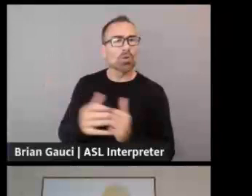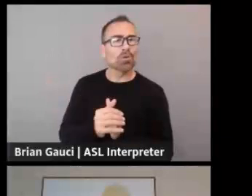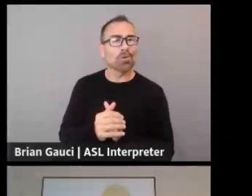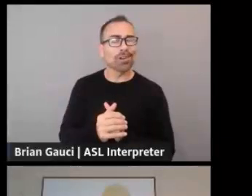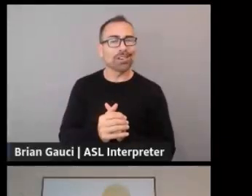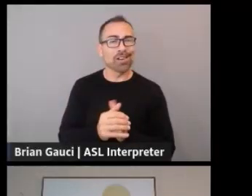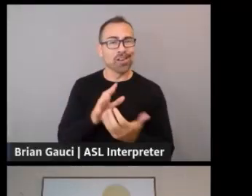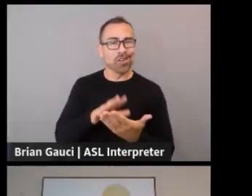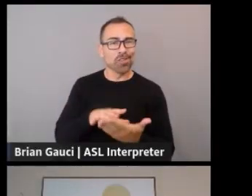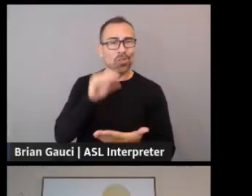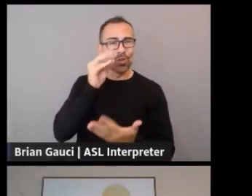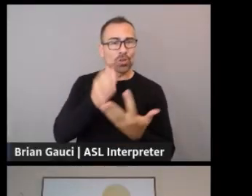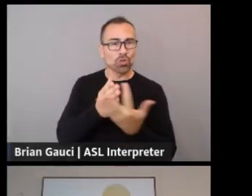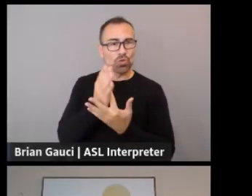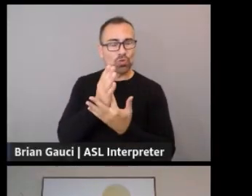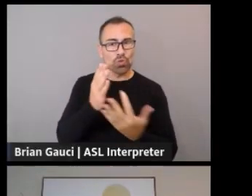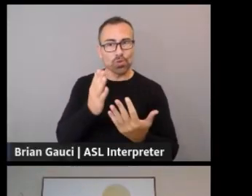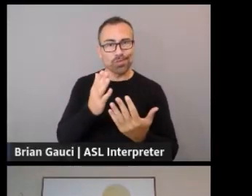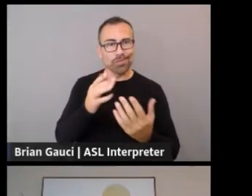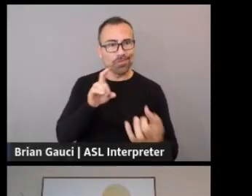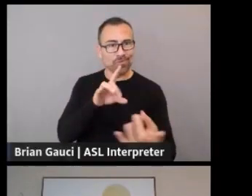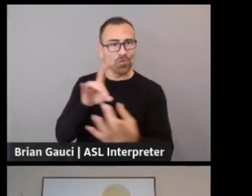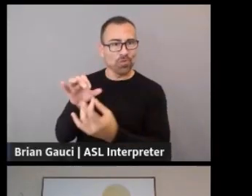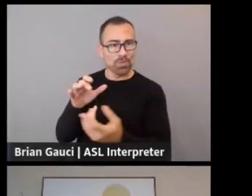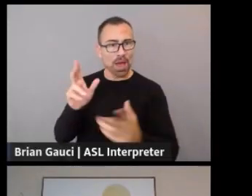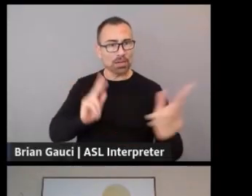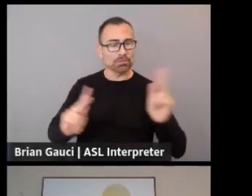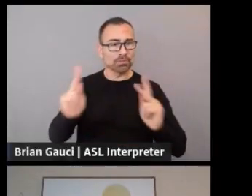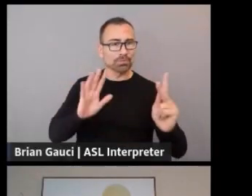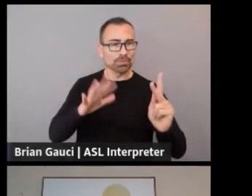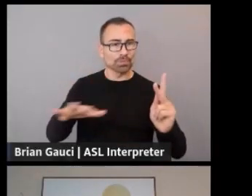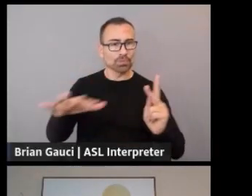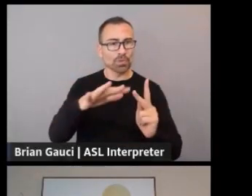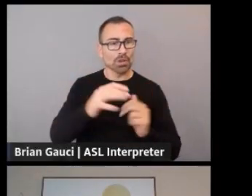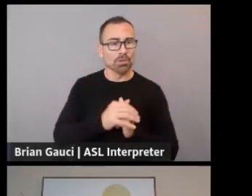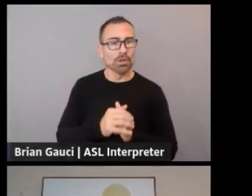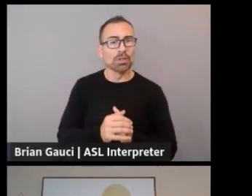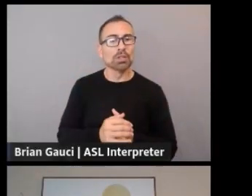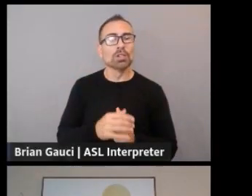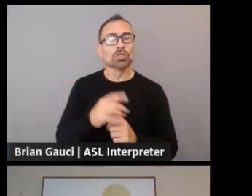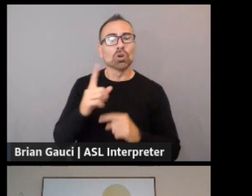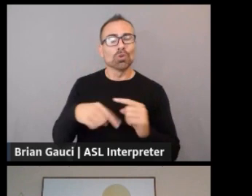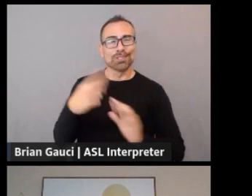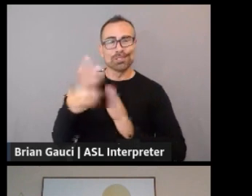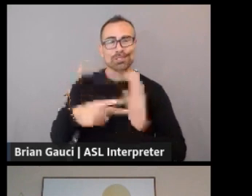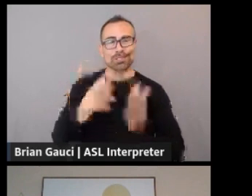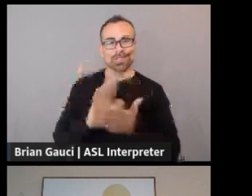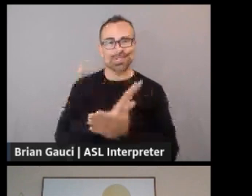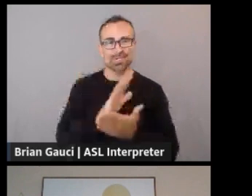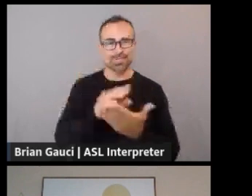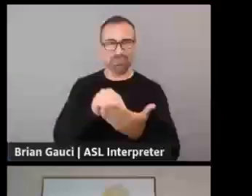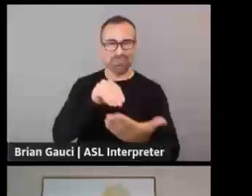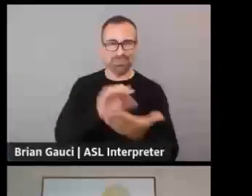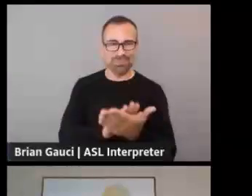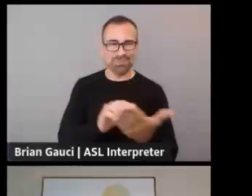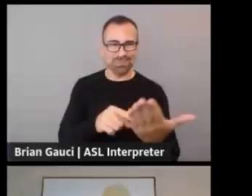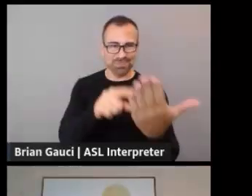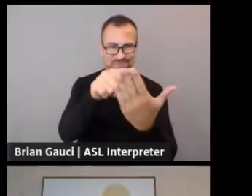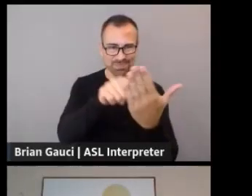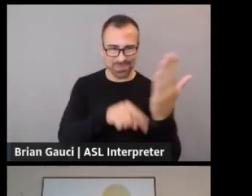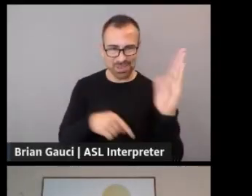feedback. So when you read this original paper here, there's a large number of sections